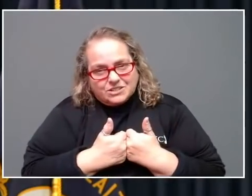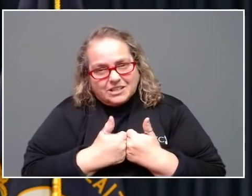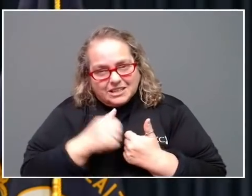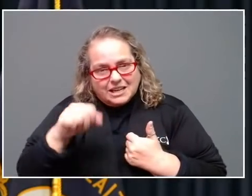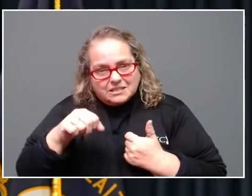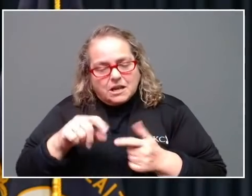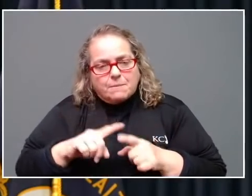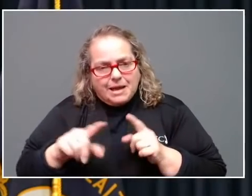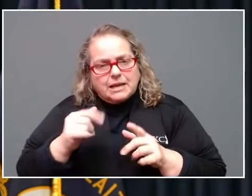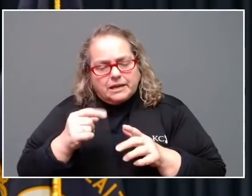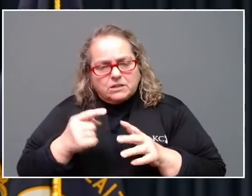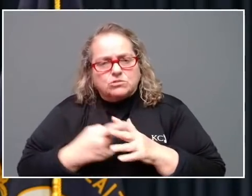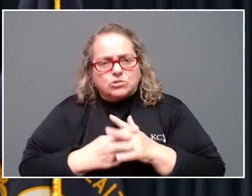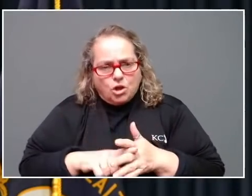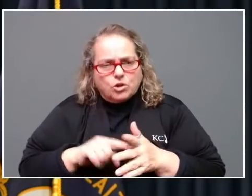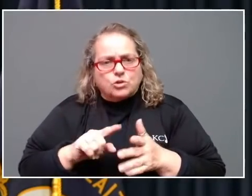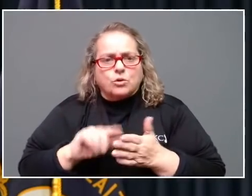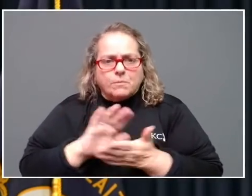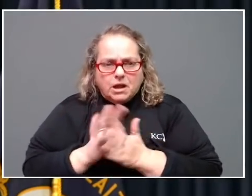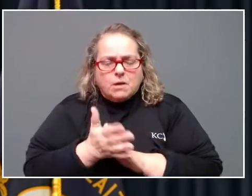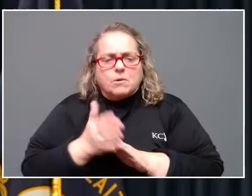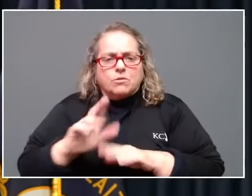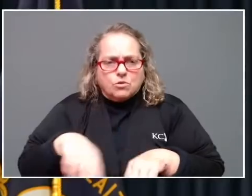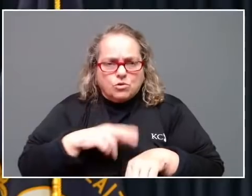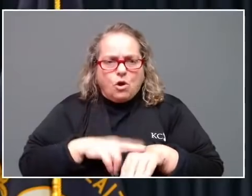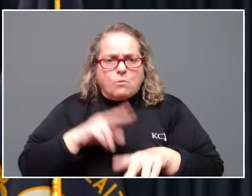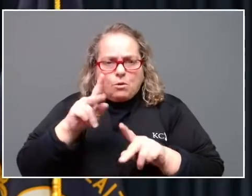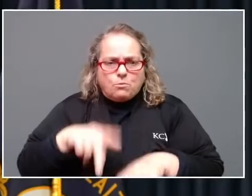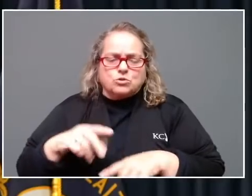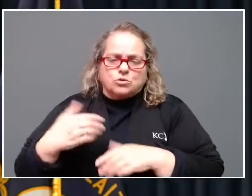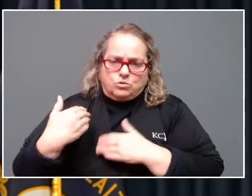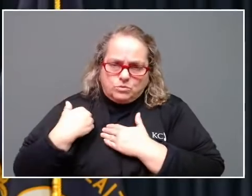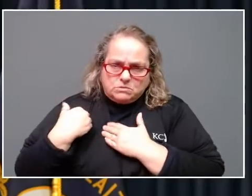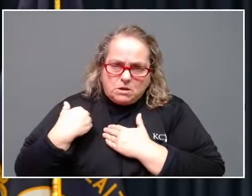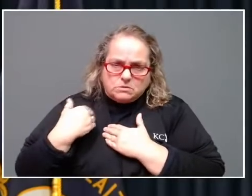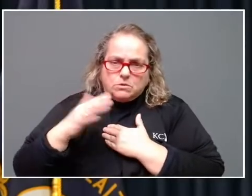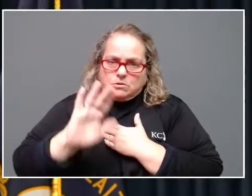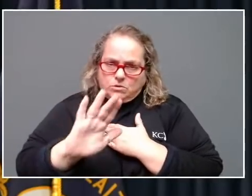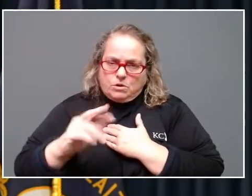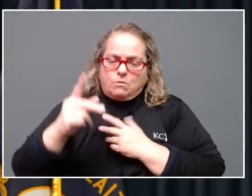become the norm on the personal responsibility when you test positive.